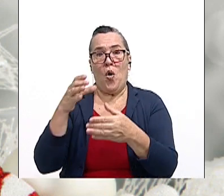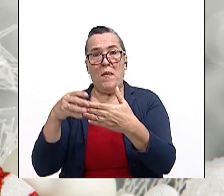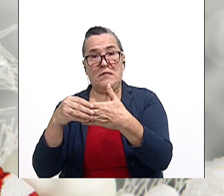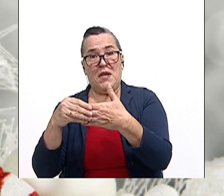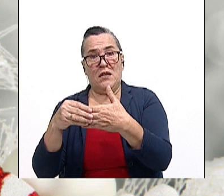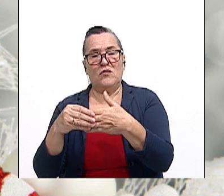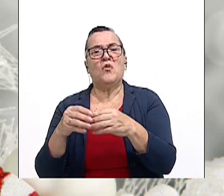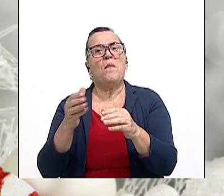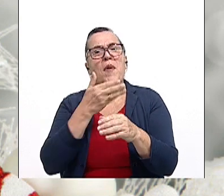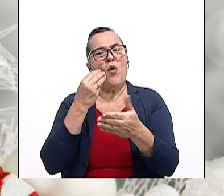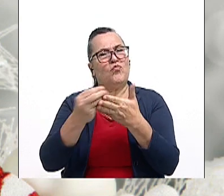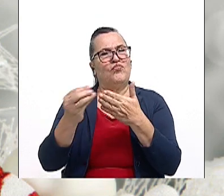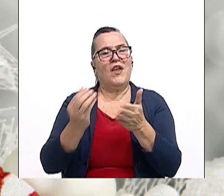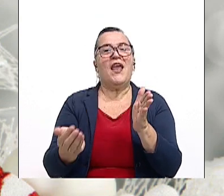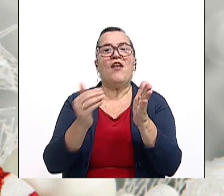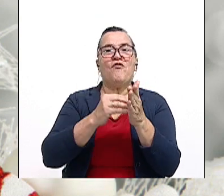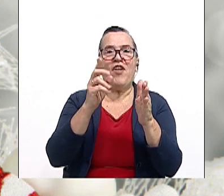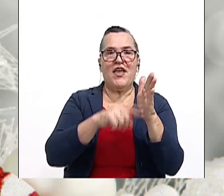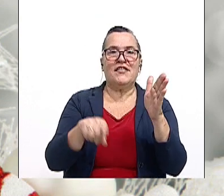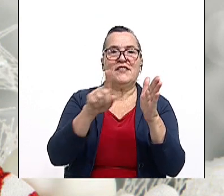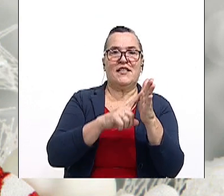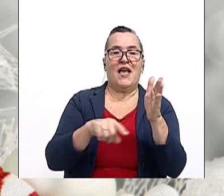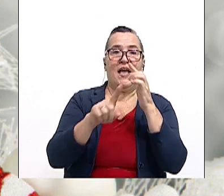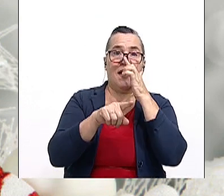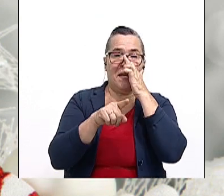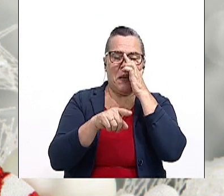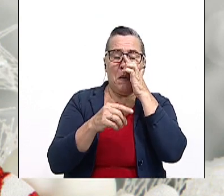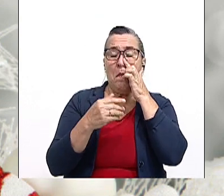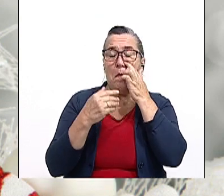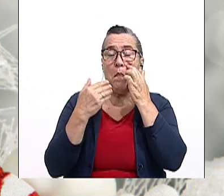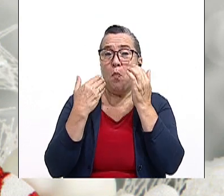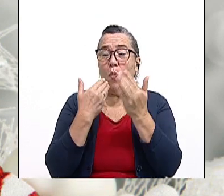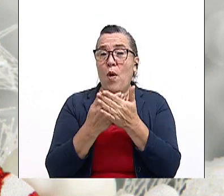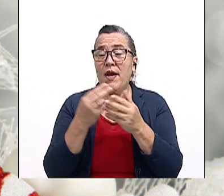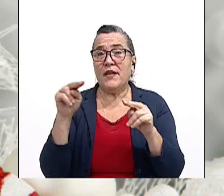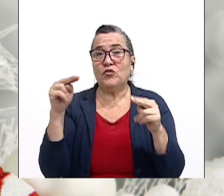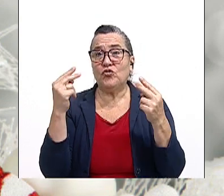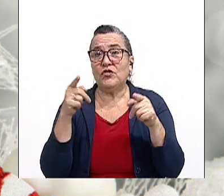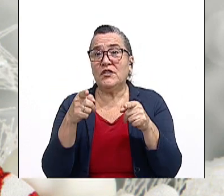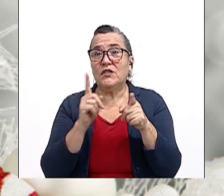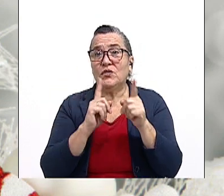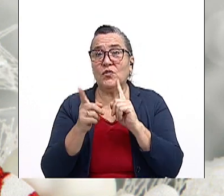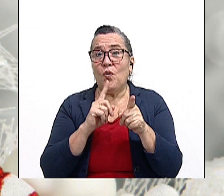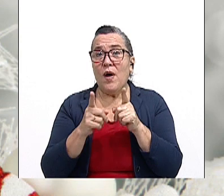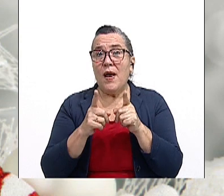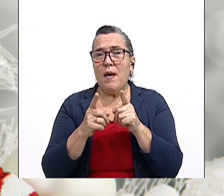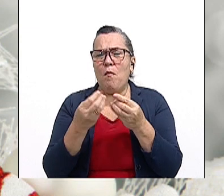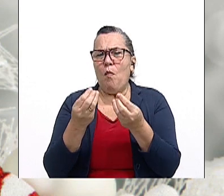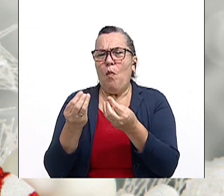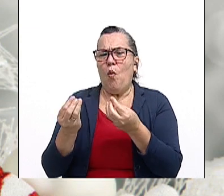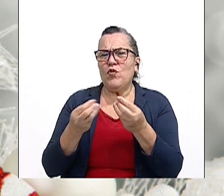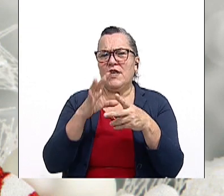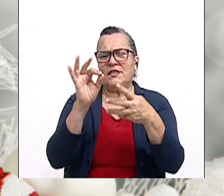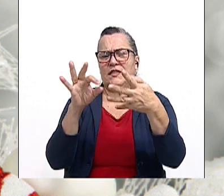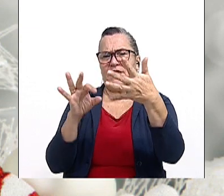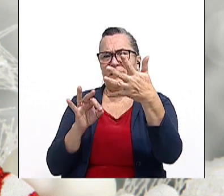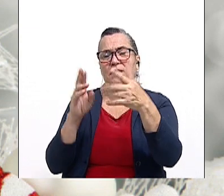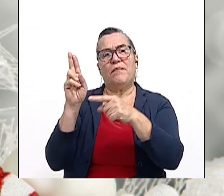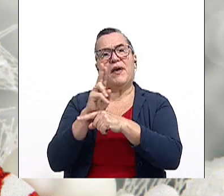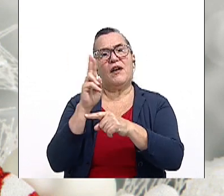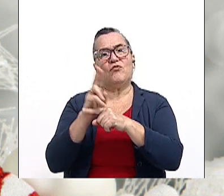be recycled easily. The good news is that there are many alternatives to